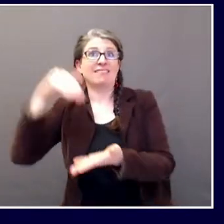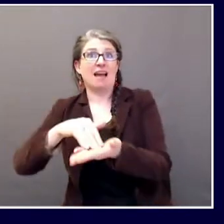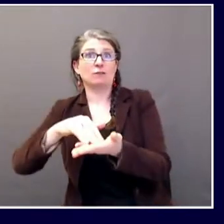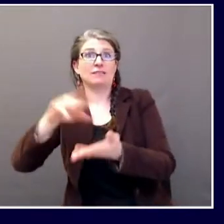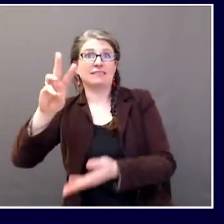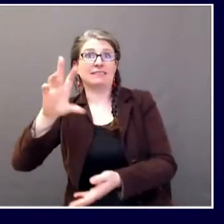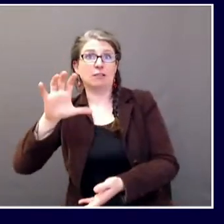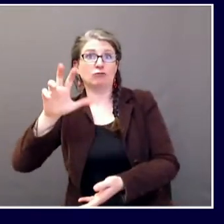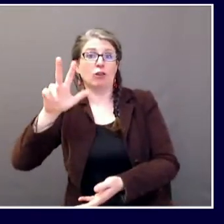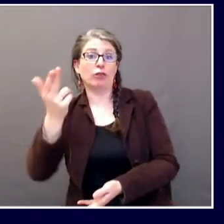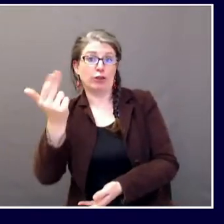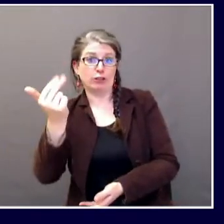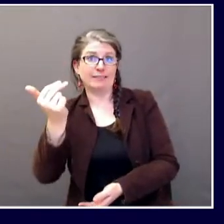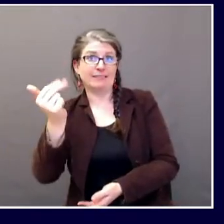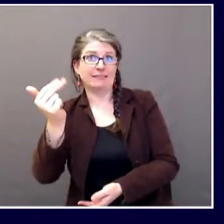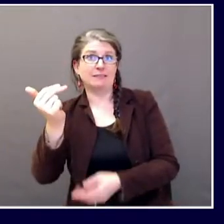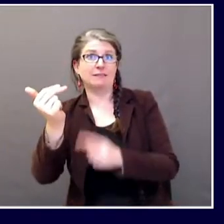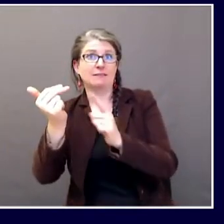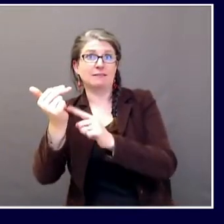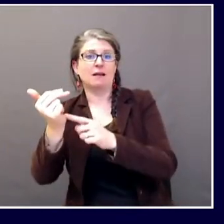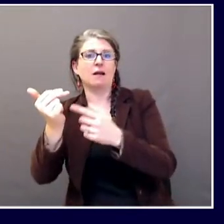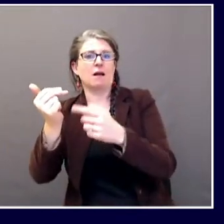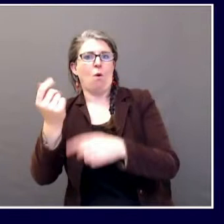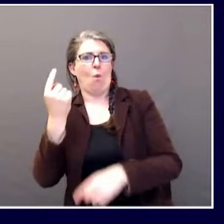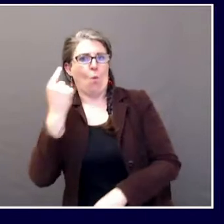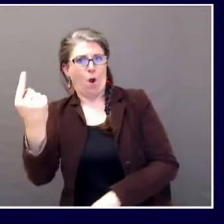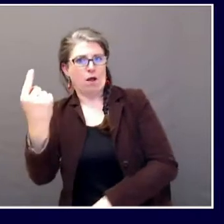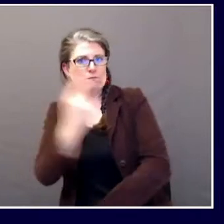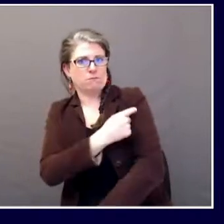117,613 were first doses, and